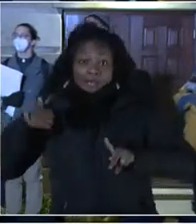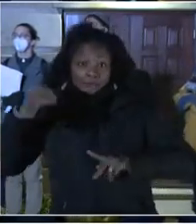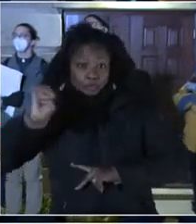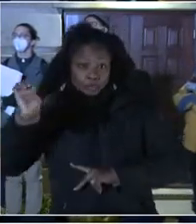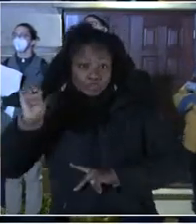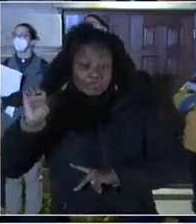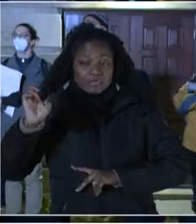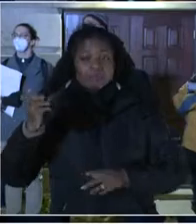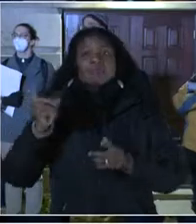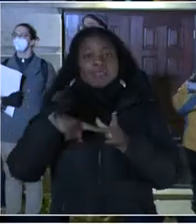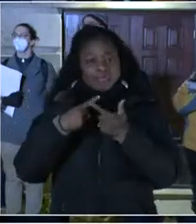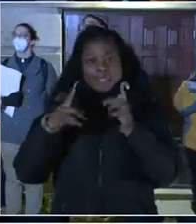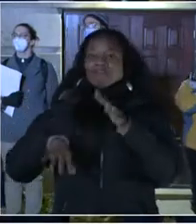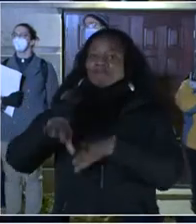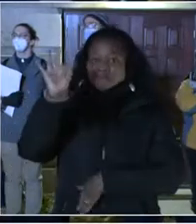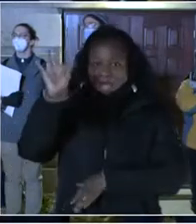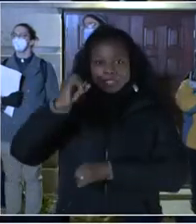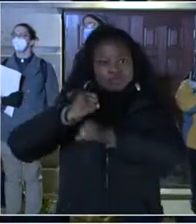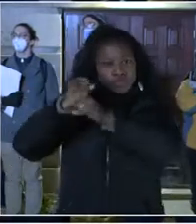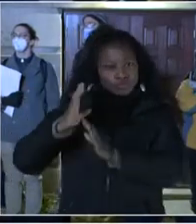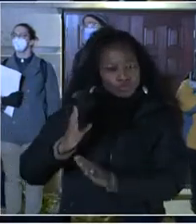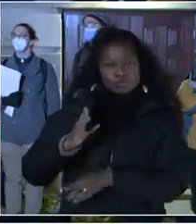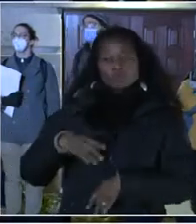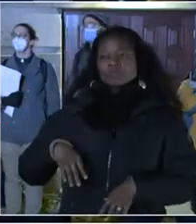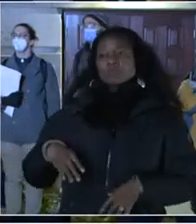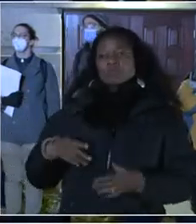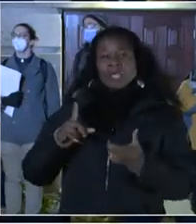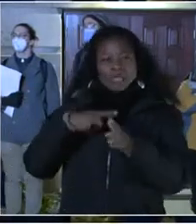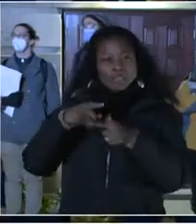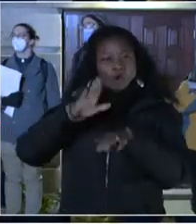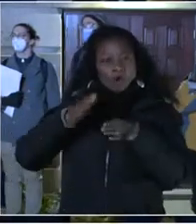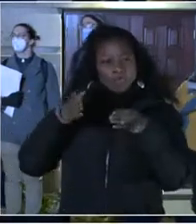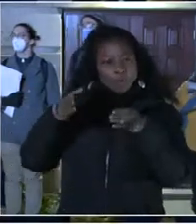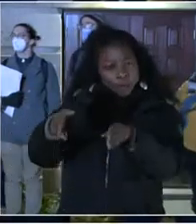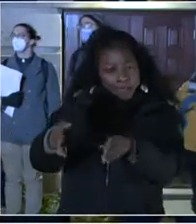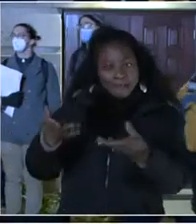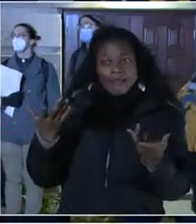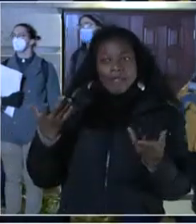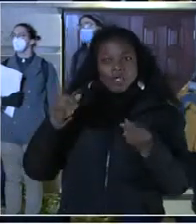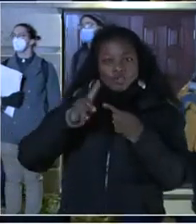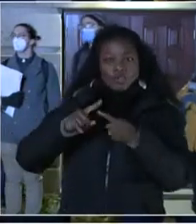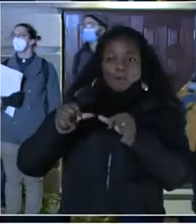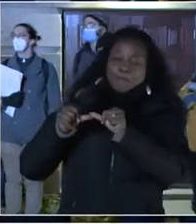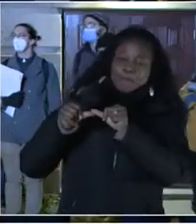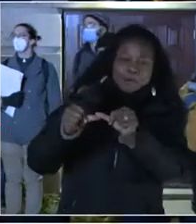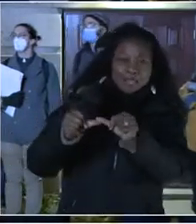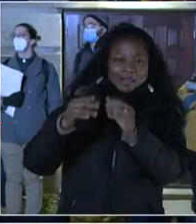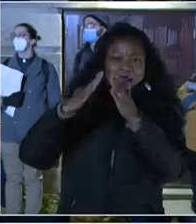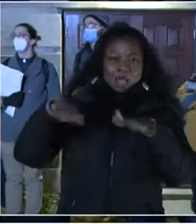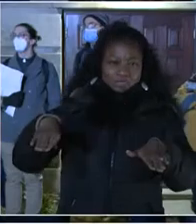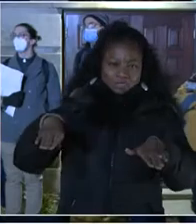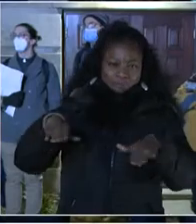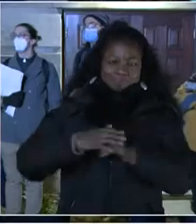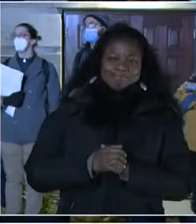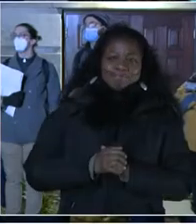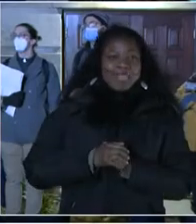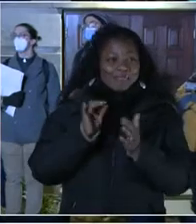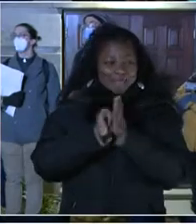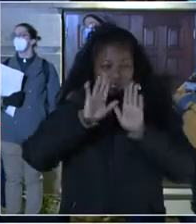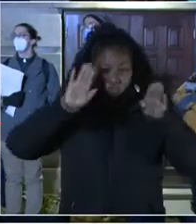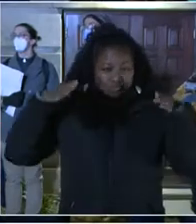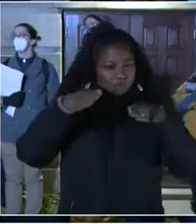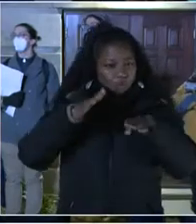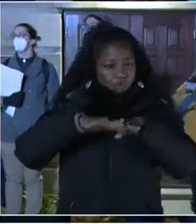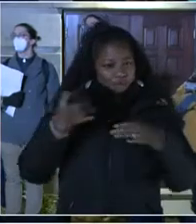to safe shelter and be on their way to a permanent home. And that is what we're focused